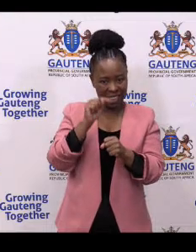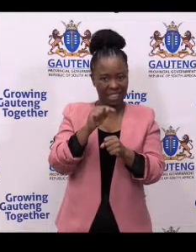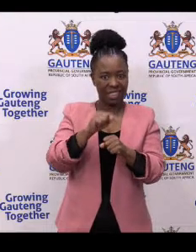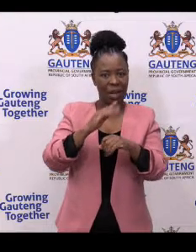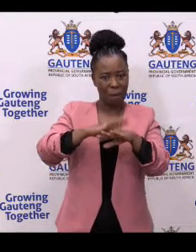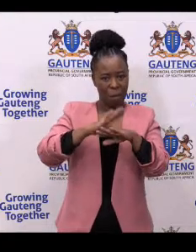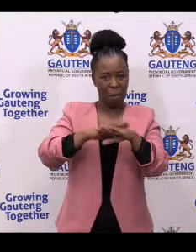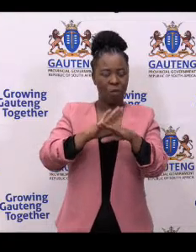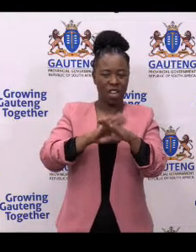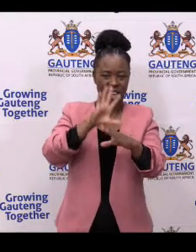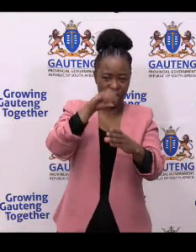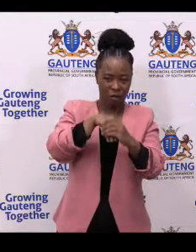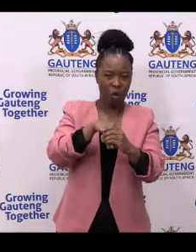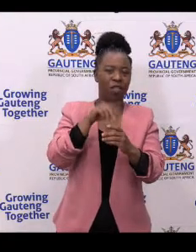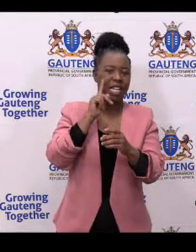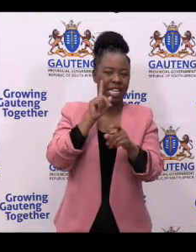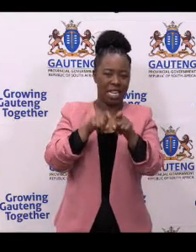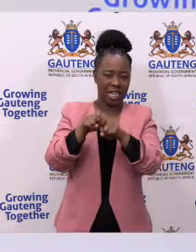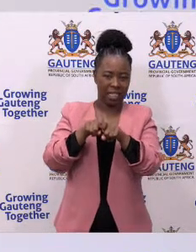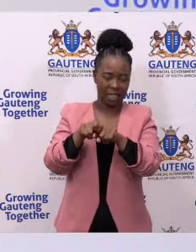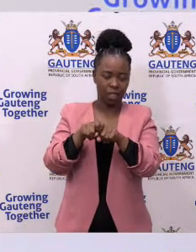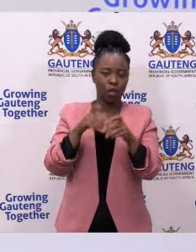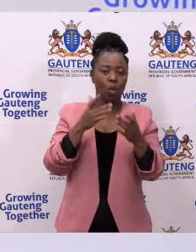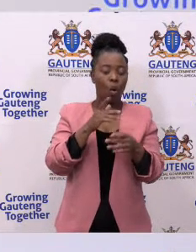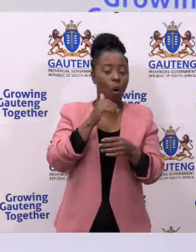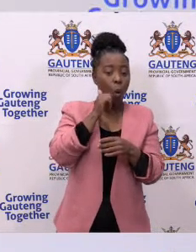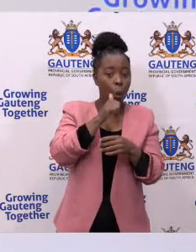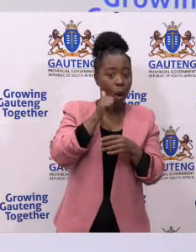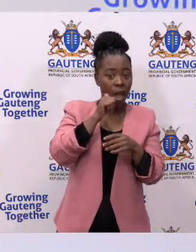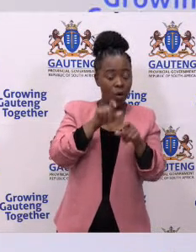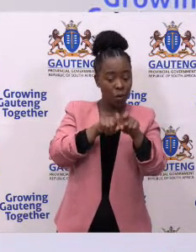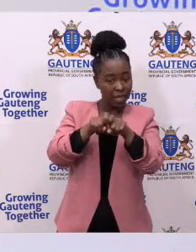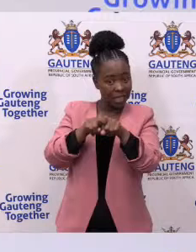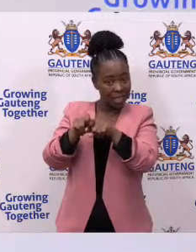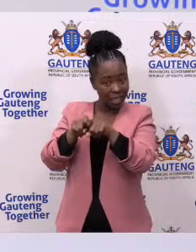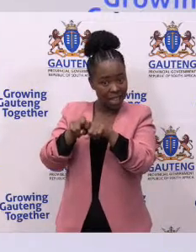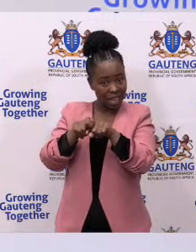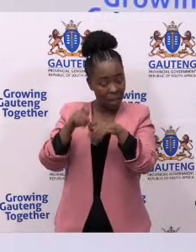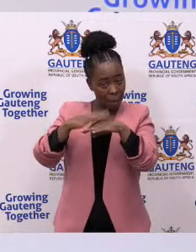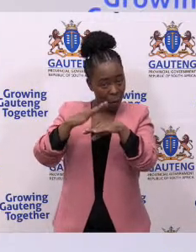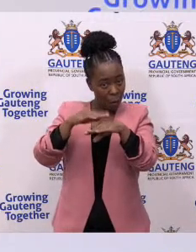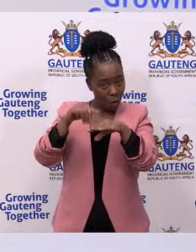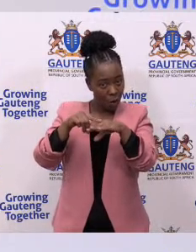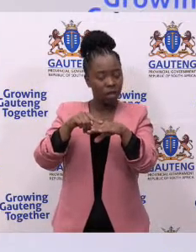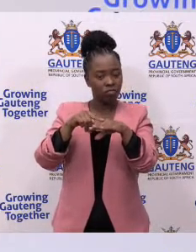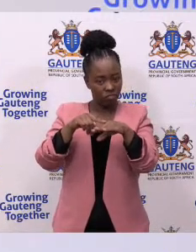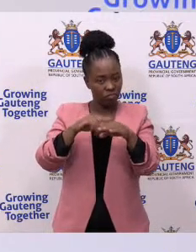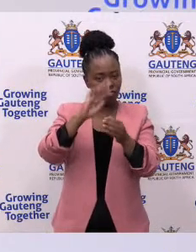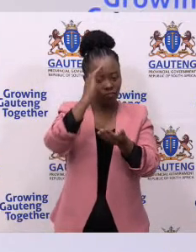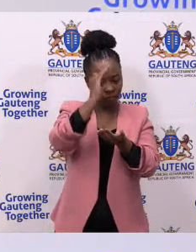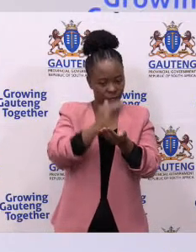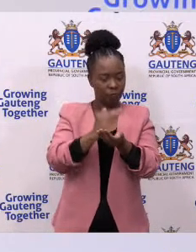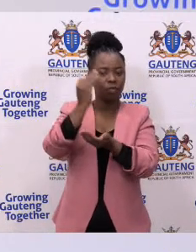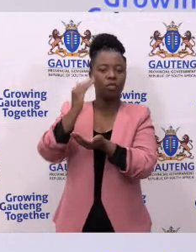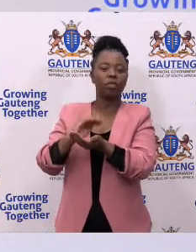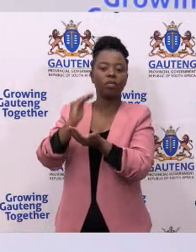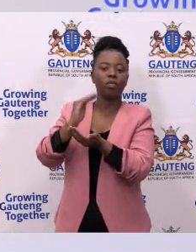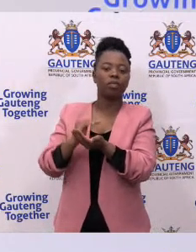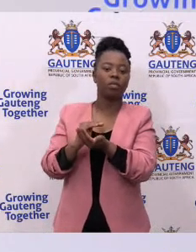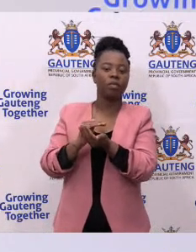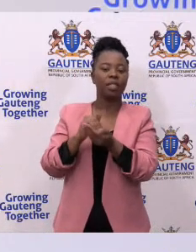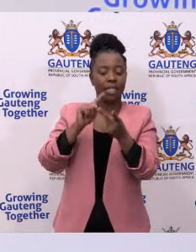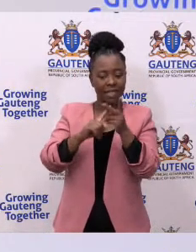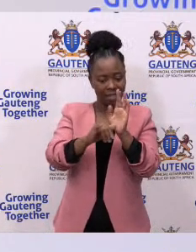this one. And the more we test, the more we reduce the productive rate, and how we actually determine